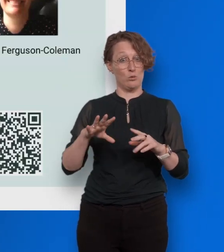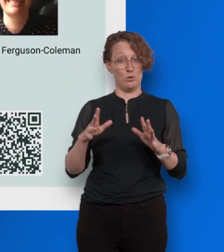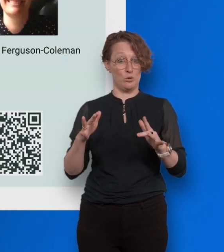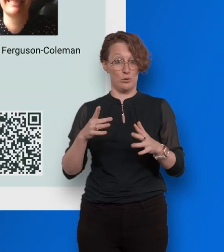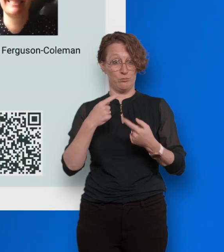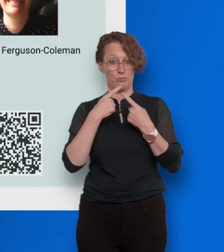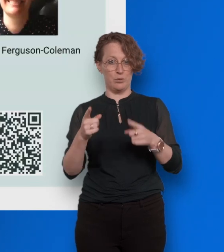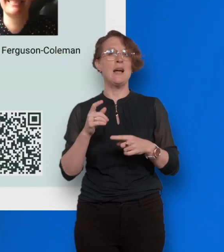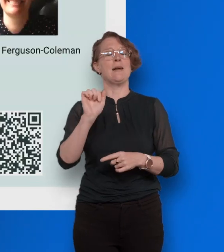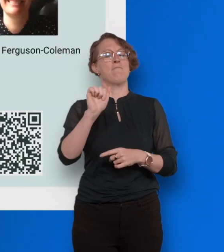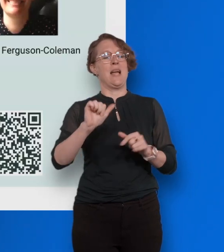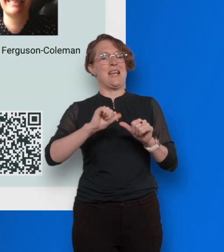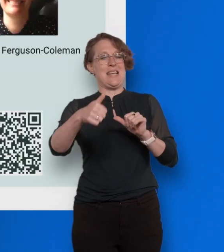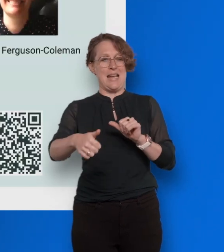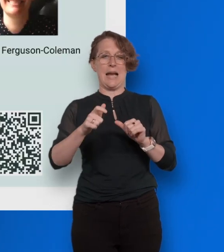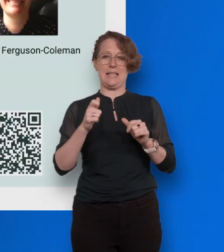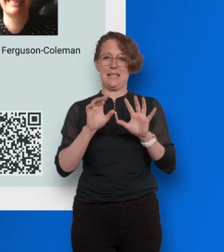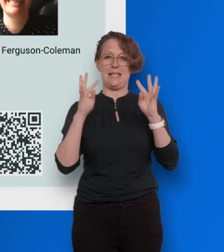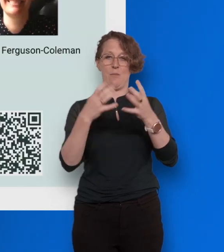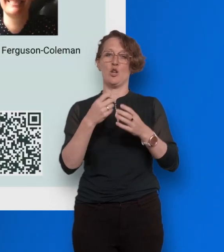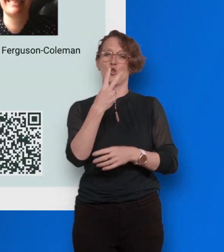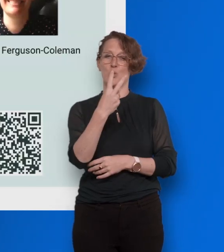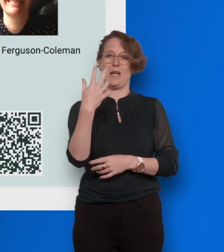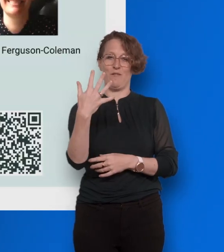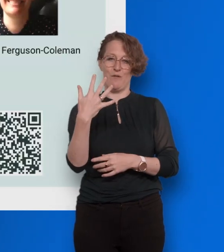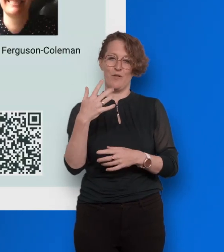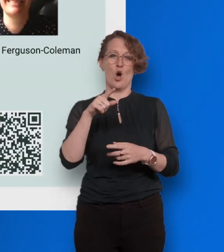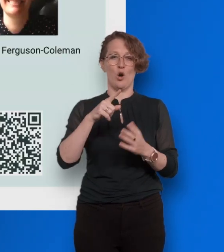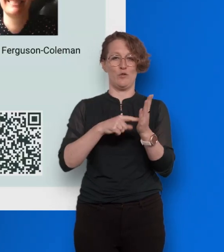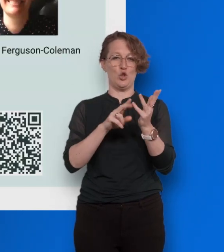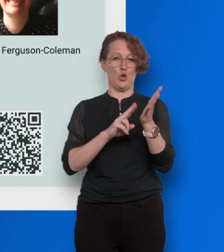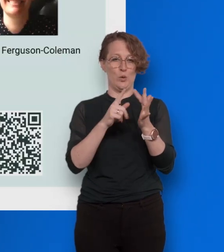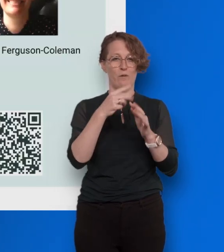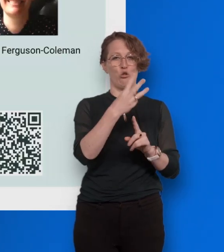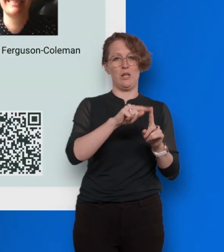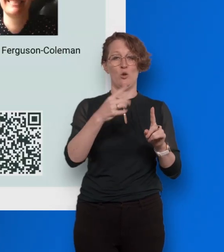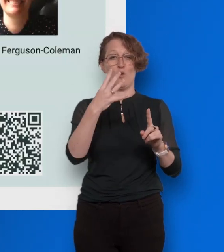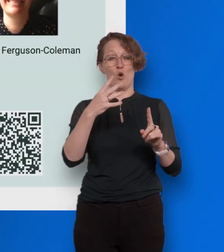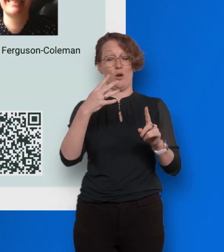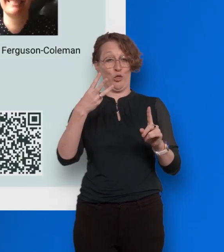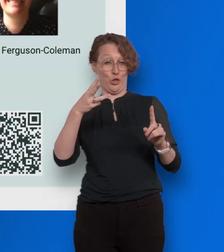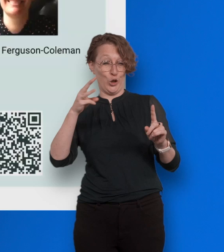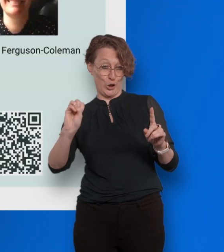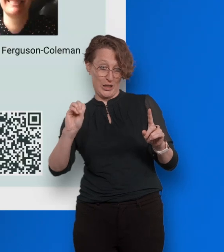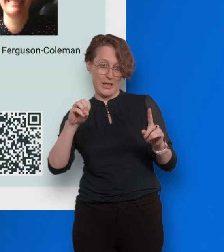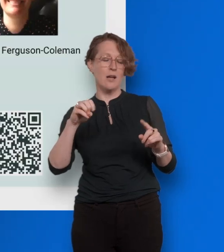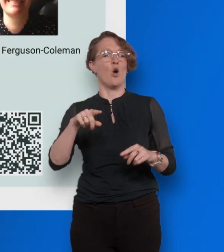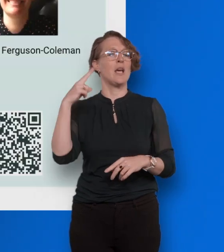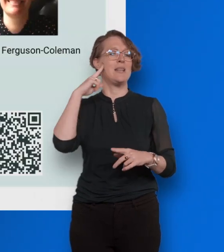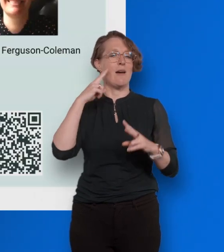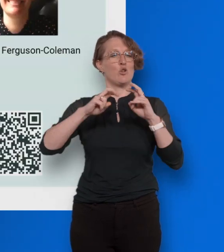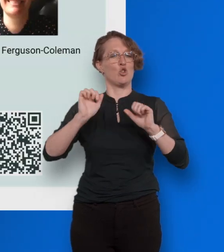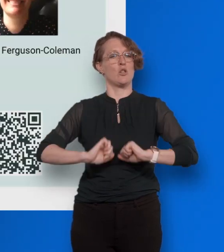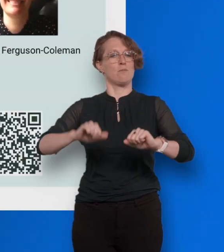Yes, it's just that the next seminar on the 25th of June from 3 until 4:30 in British time is going to be about deaf researchers'